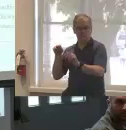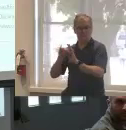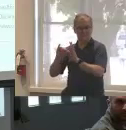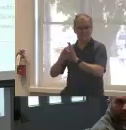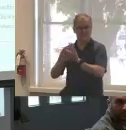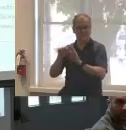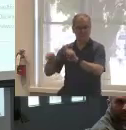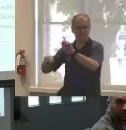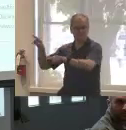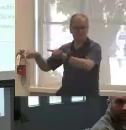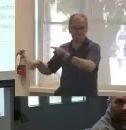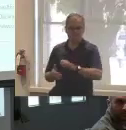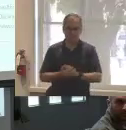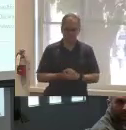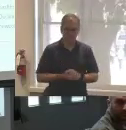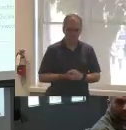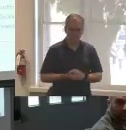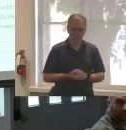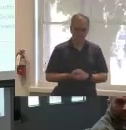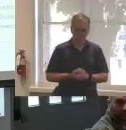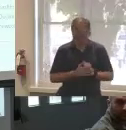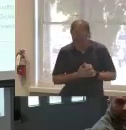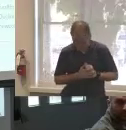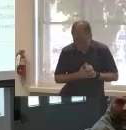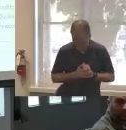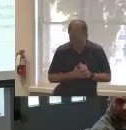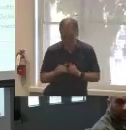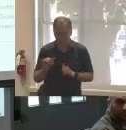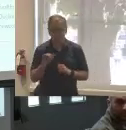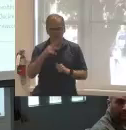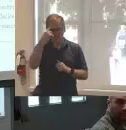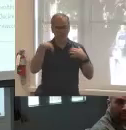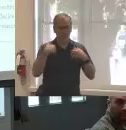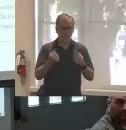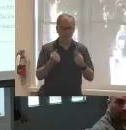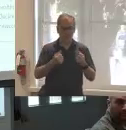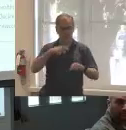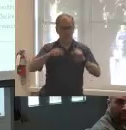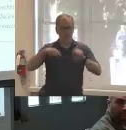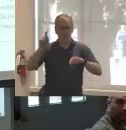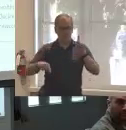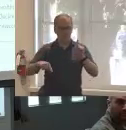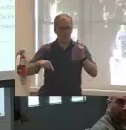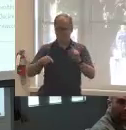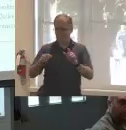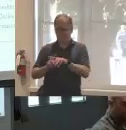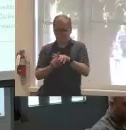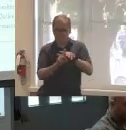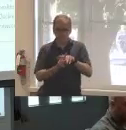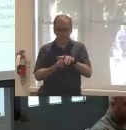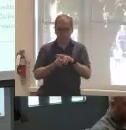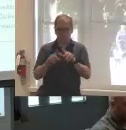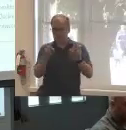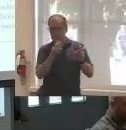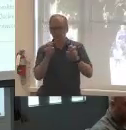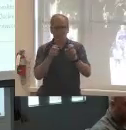means. They also experience a great level of mental health issues. There's definitely ongoing